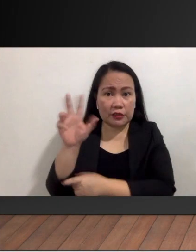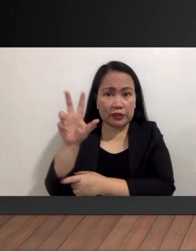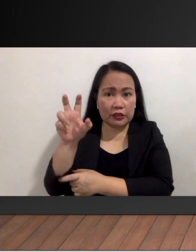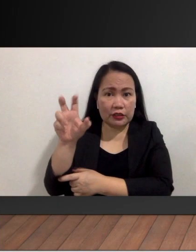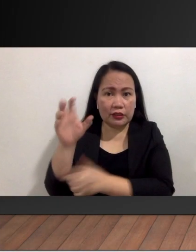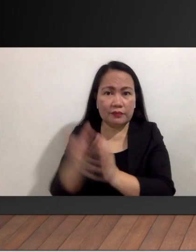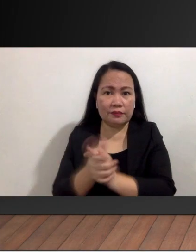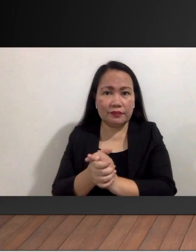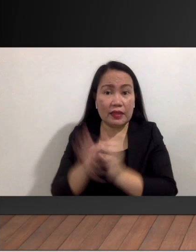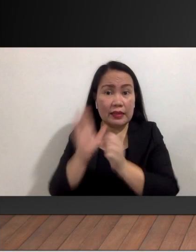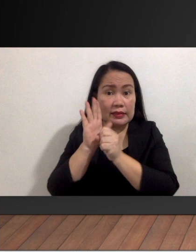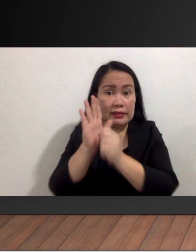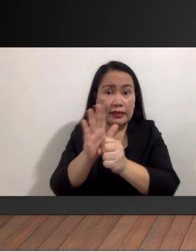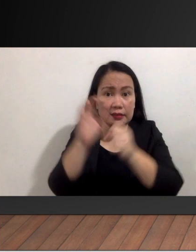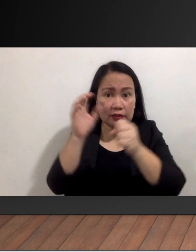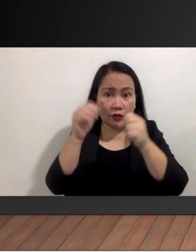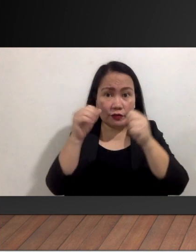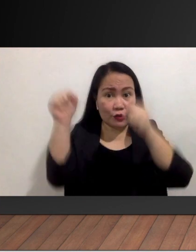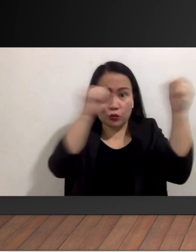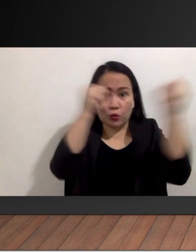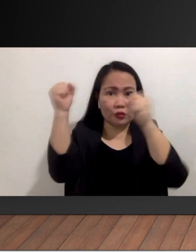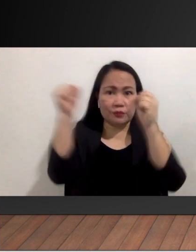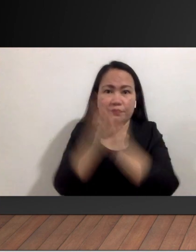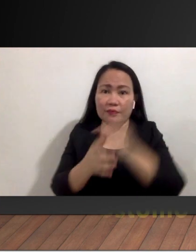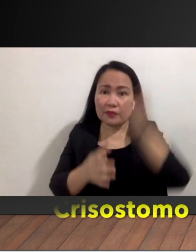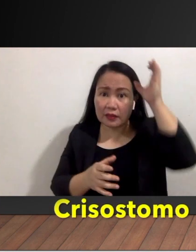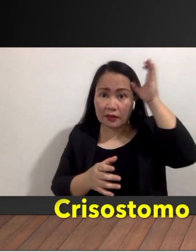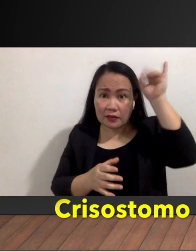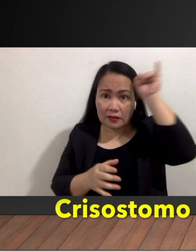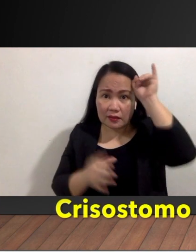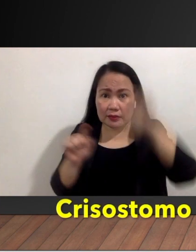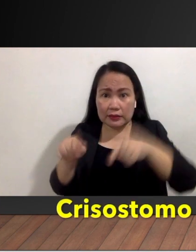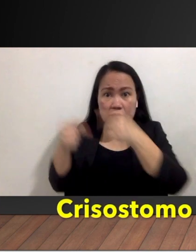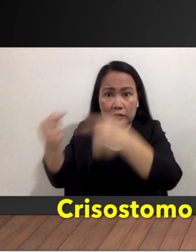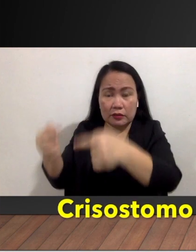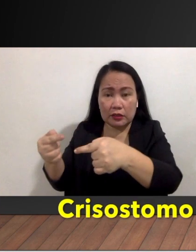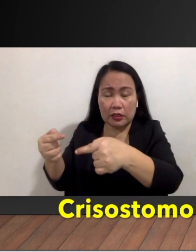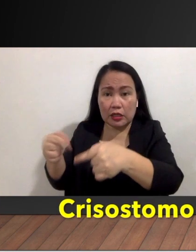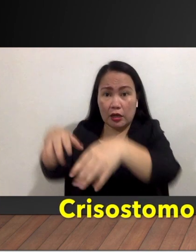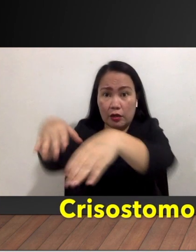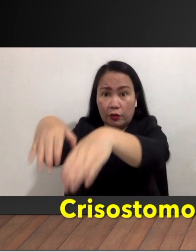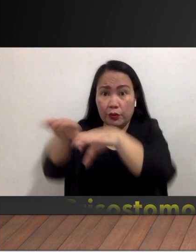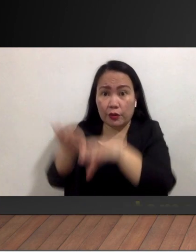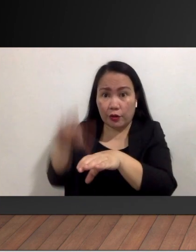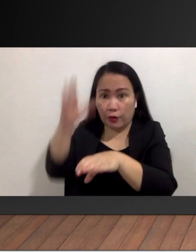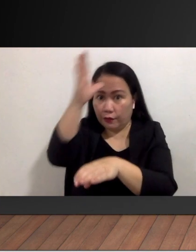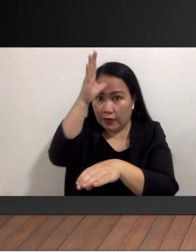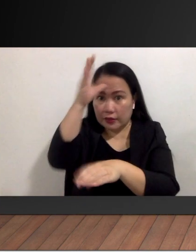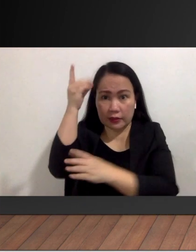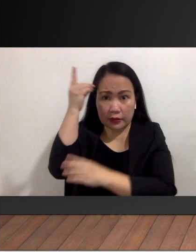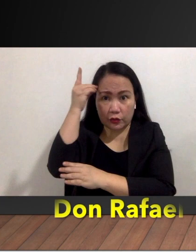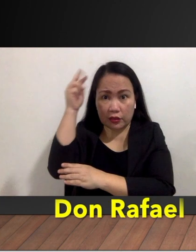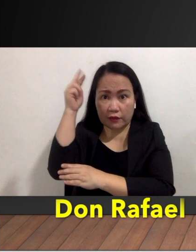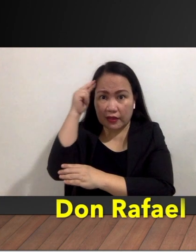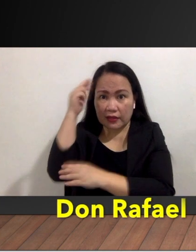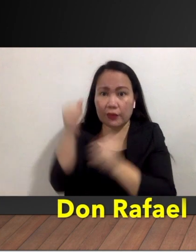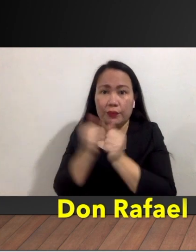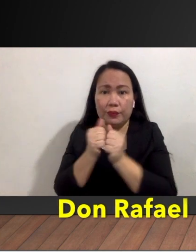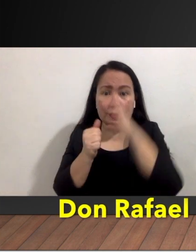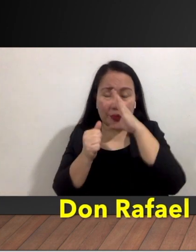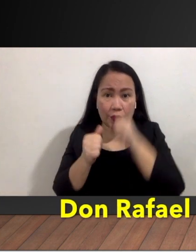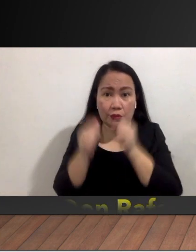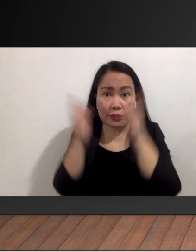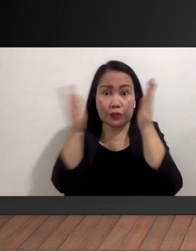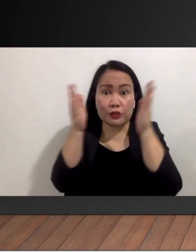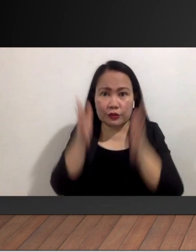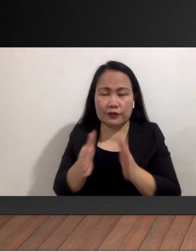Chapter 13. Signs of Storm. Ibarra went to the alleged grave of his father, Don Rafael, with an